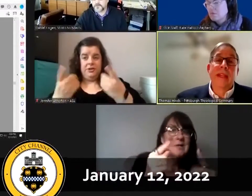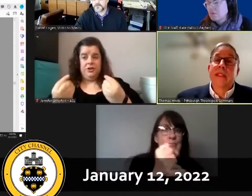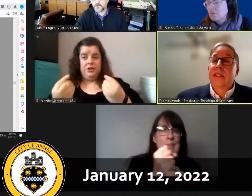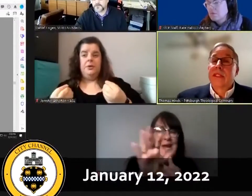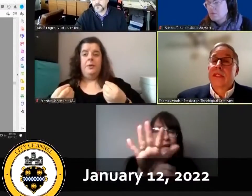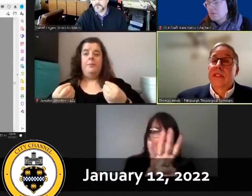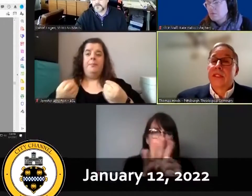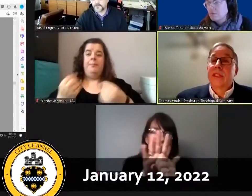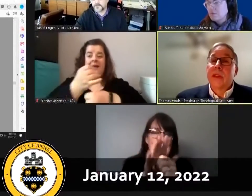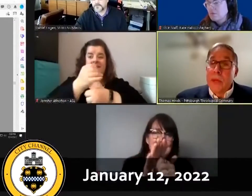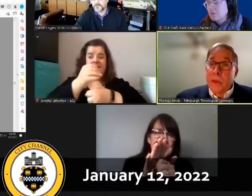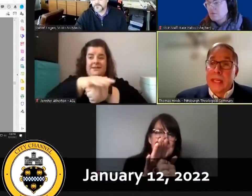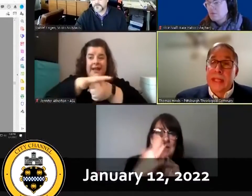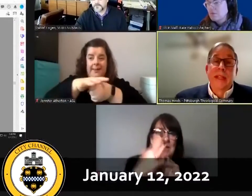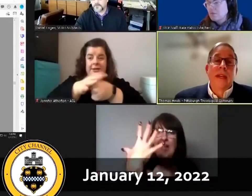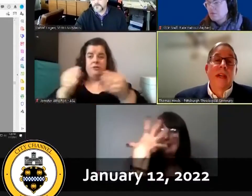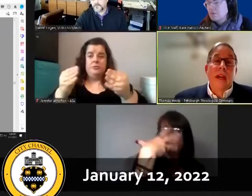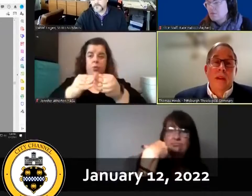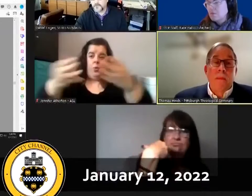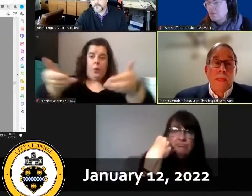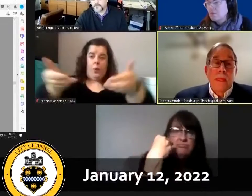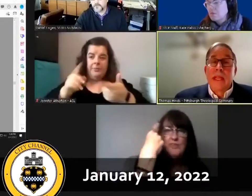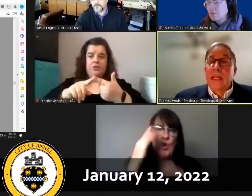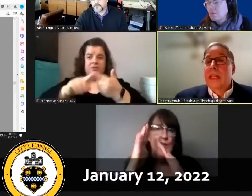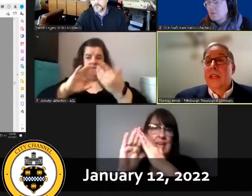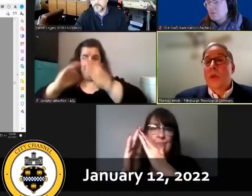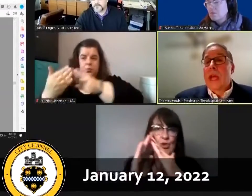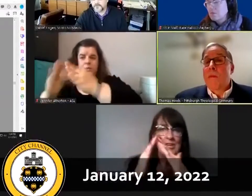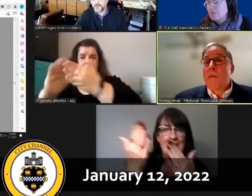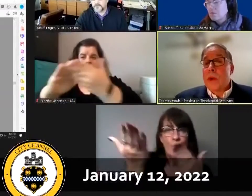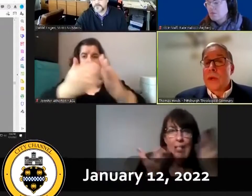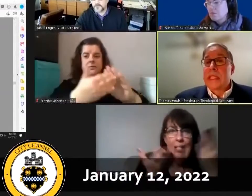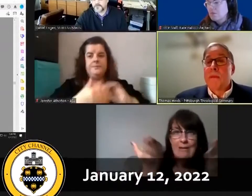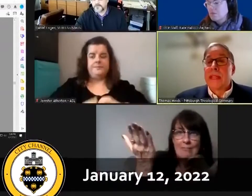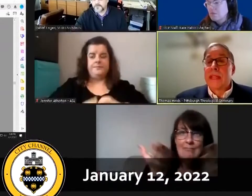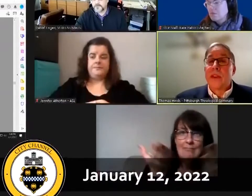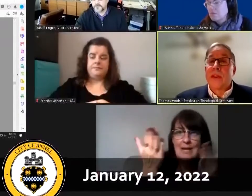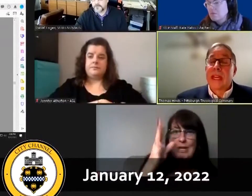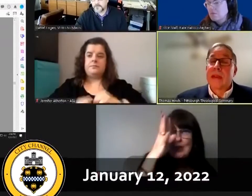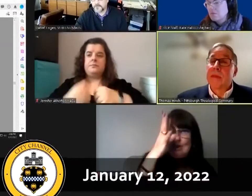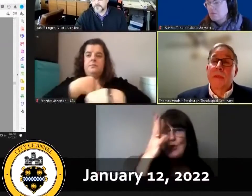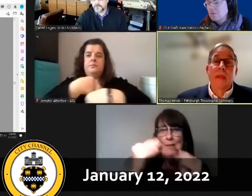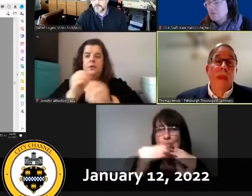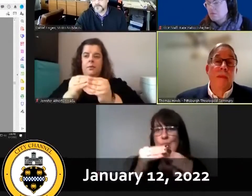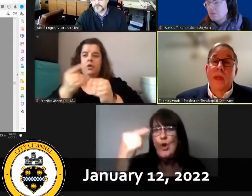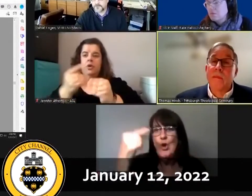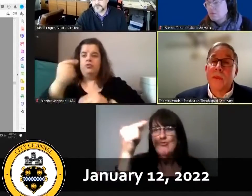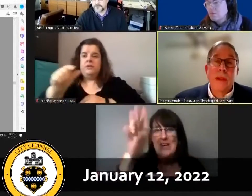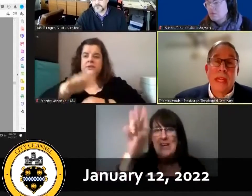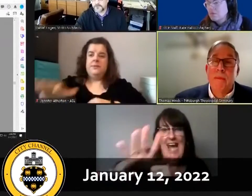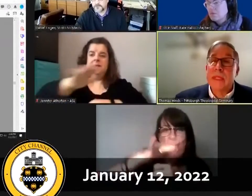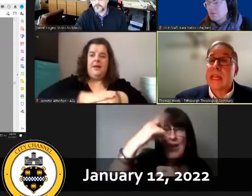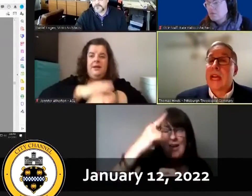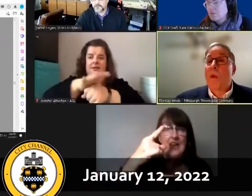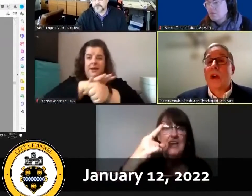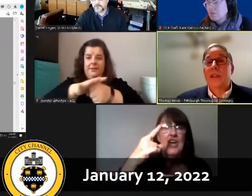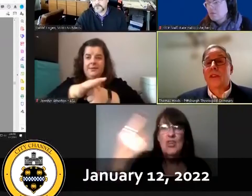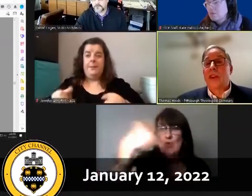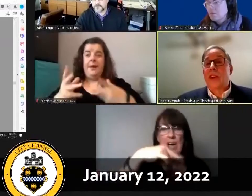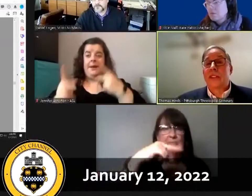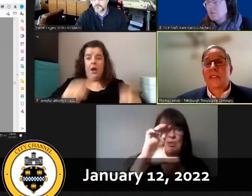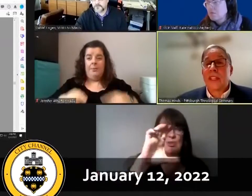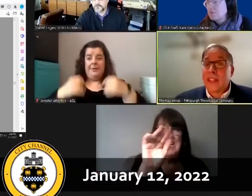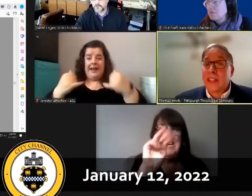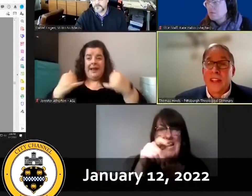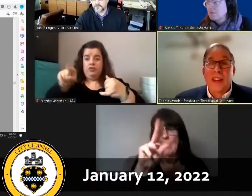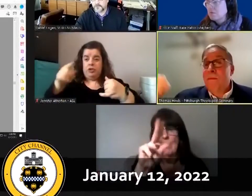the community, and create more green space on our campus. Many people come to our campus now, walk their dogs.